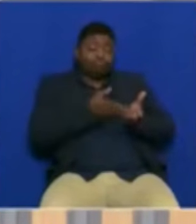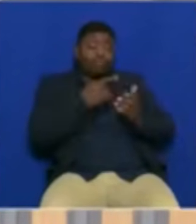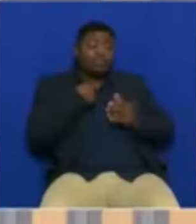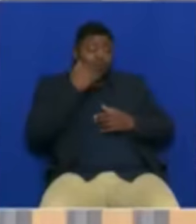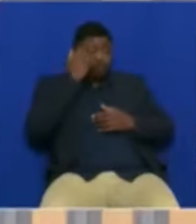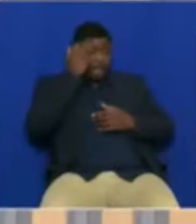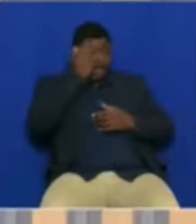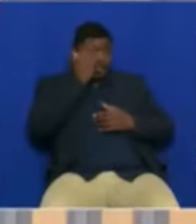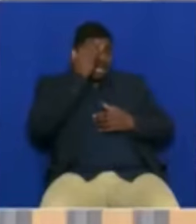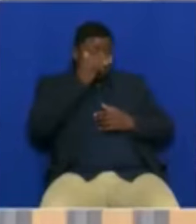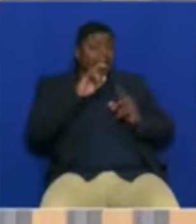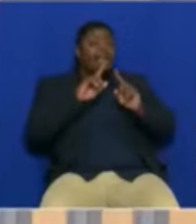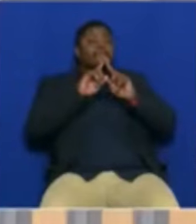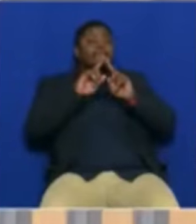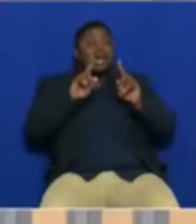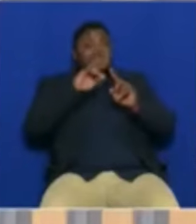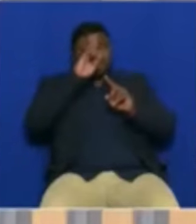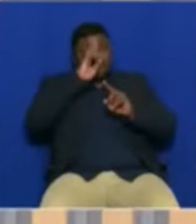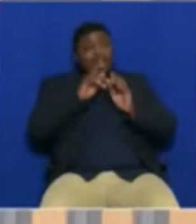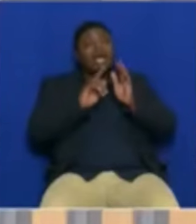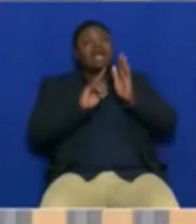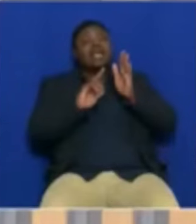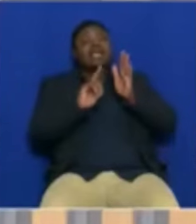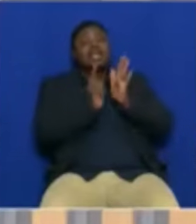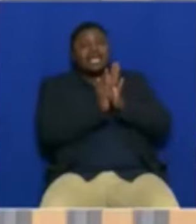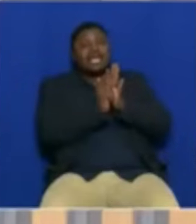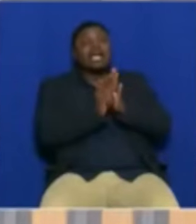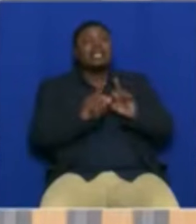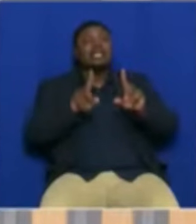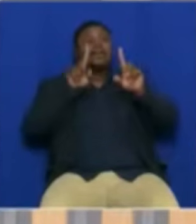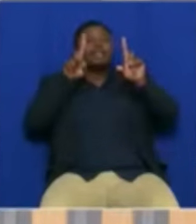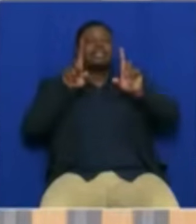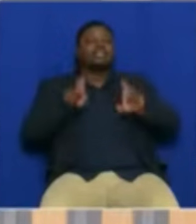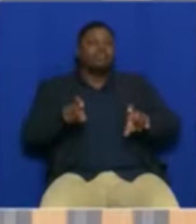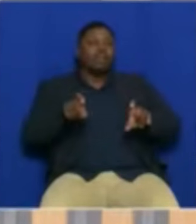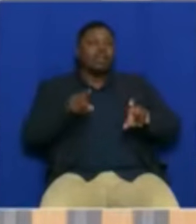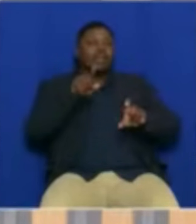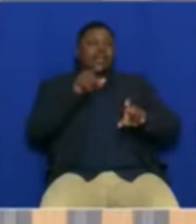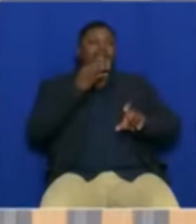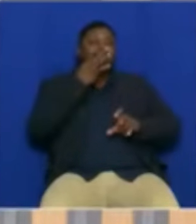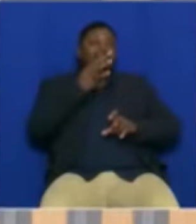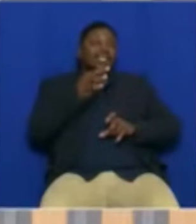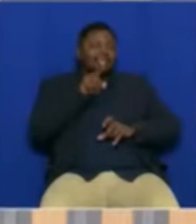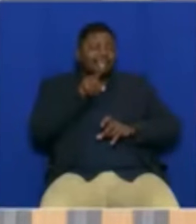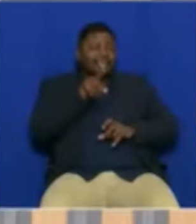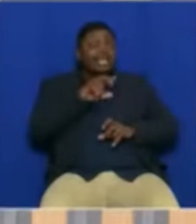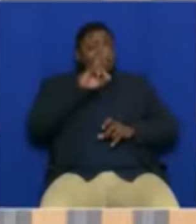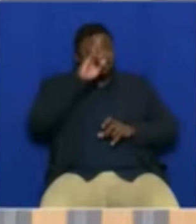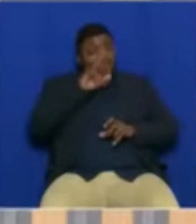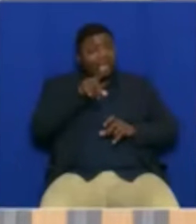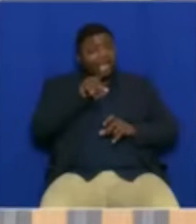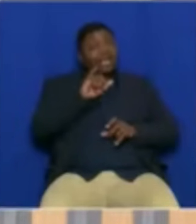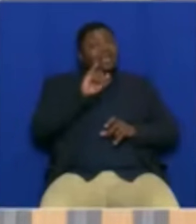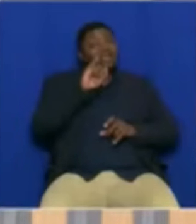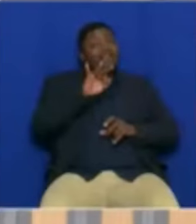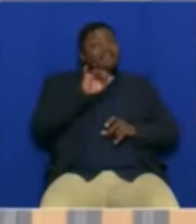principle that when you have a power Yes, sir. to perform